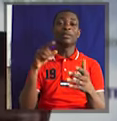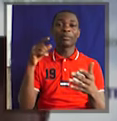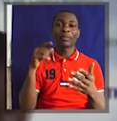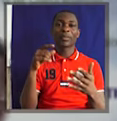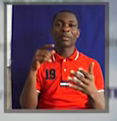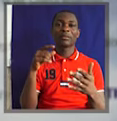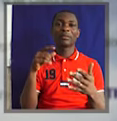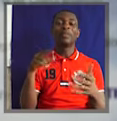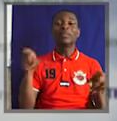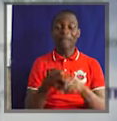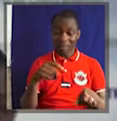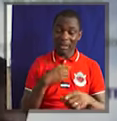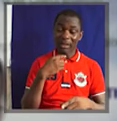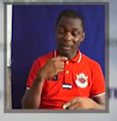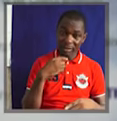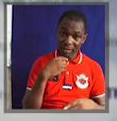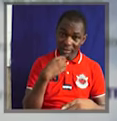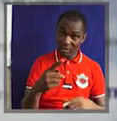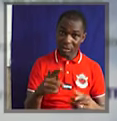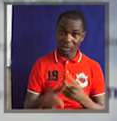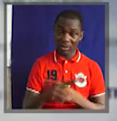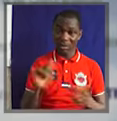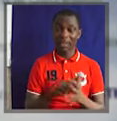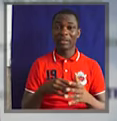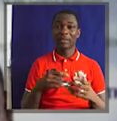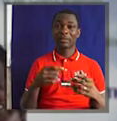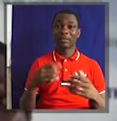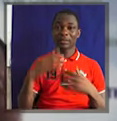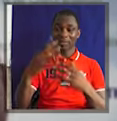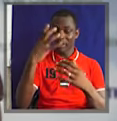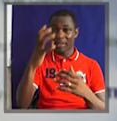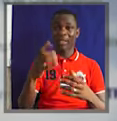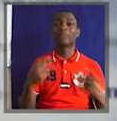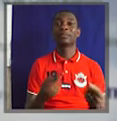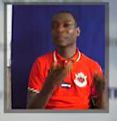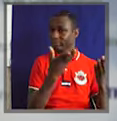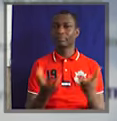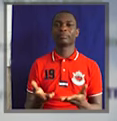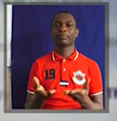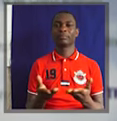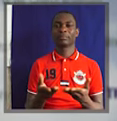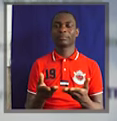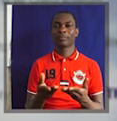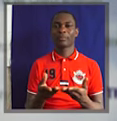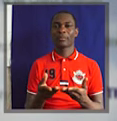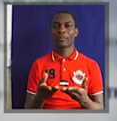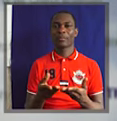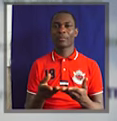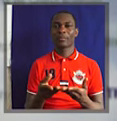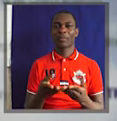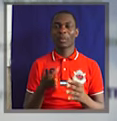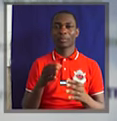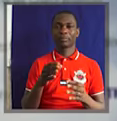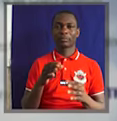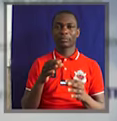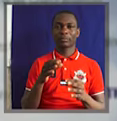so ka chira wo say eye bonne ana kofa sa curses no eba se obi tumi ye ne